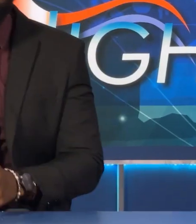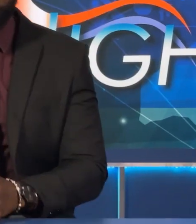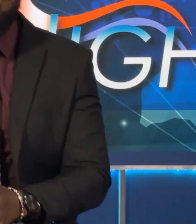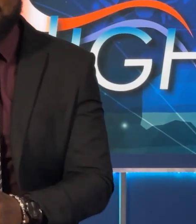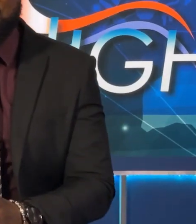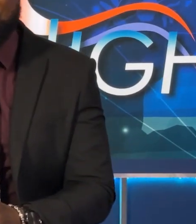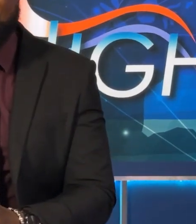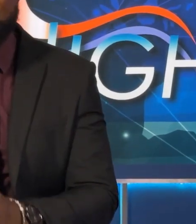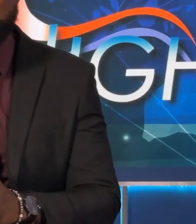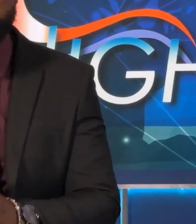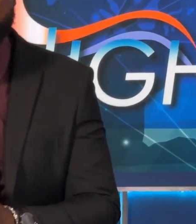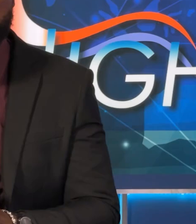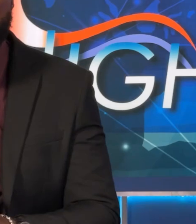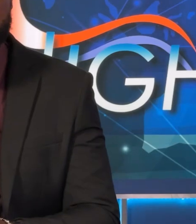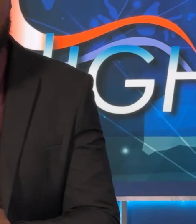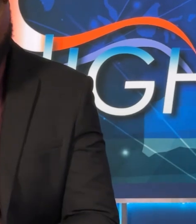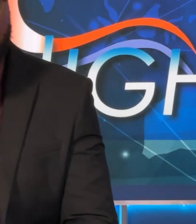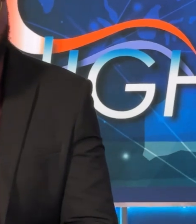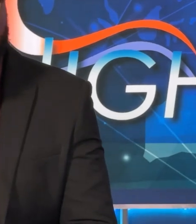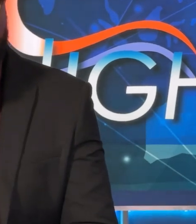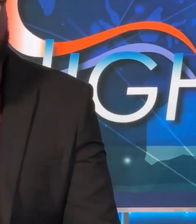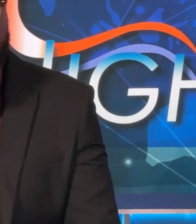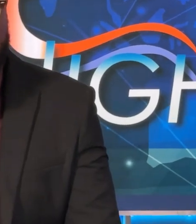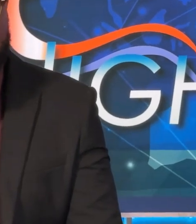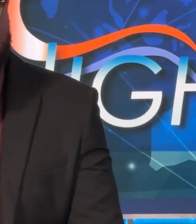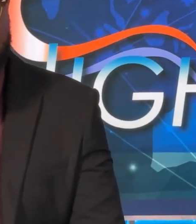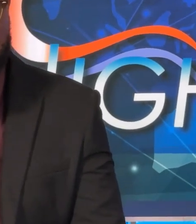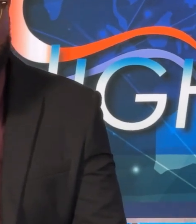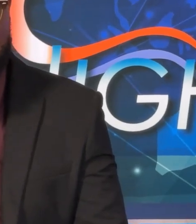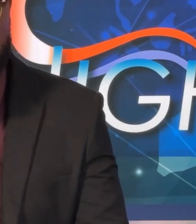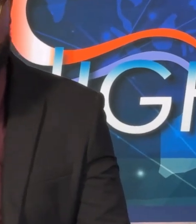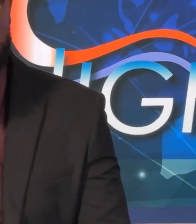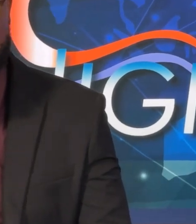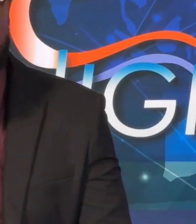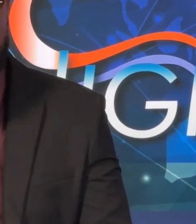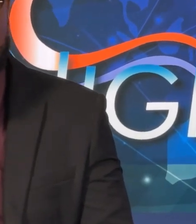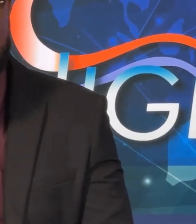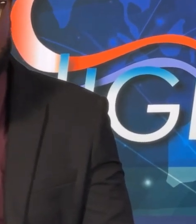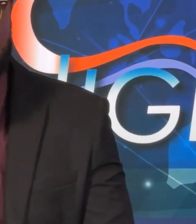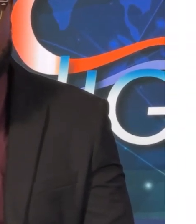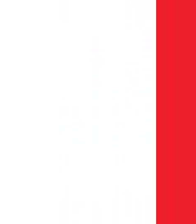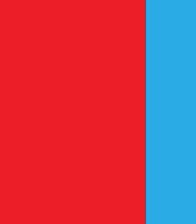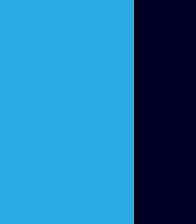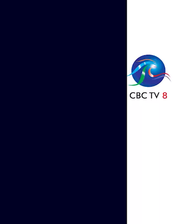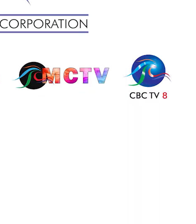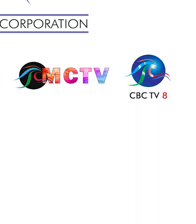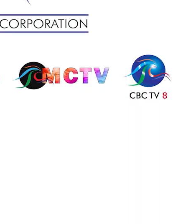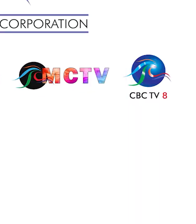Thanks for visiting us. To get more stories like this one, like and subscribe to our YouTube channel.